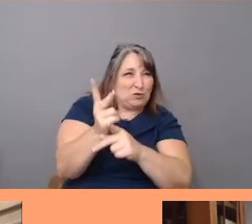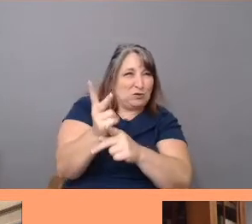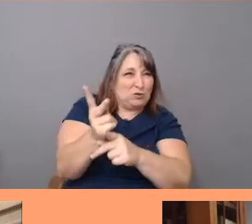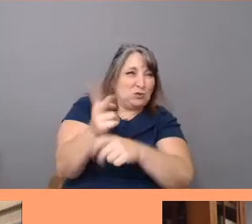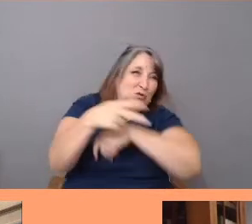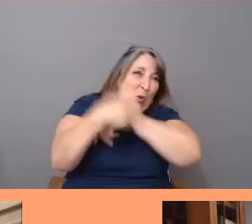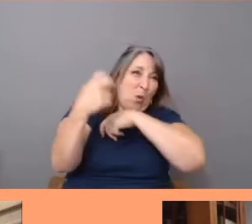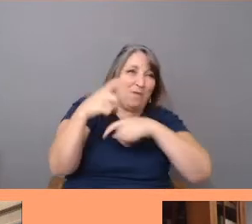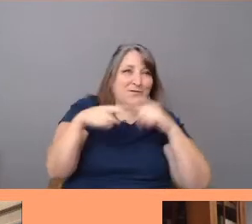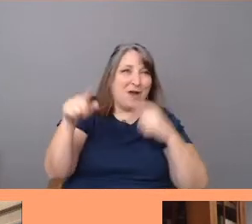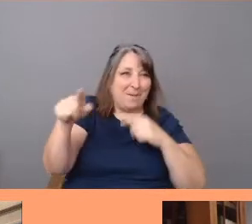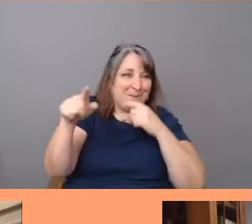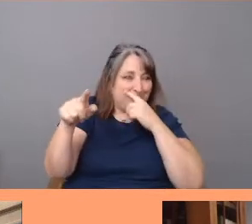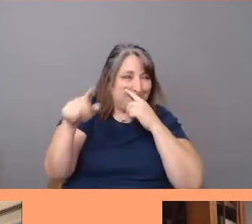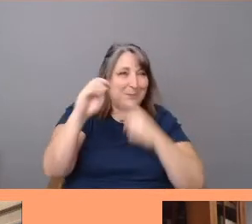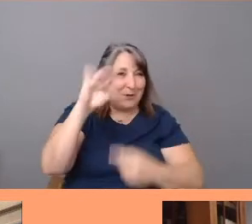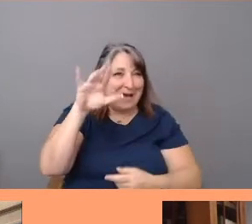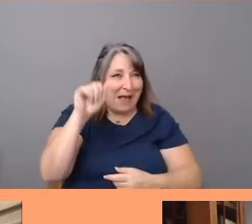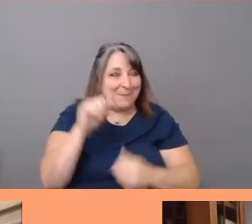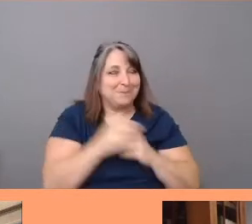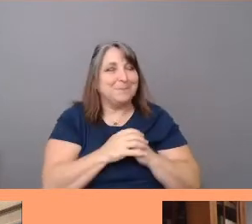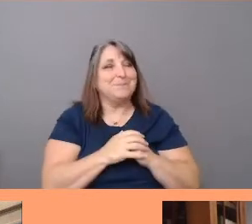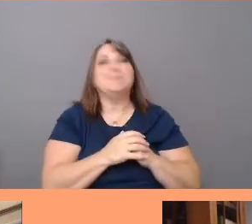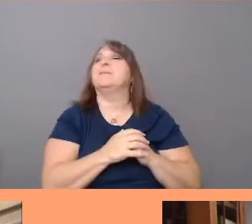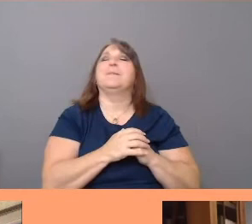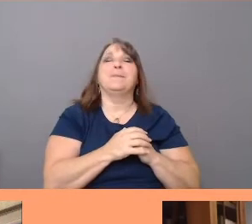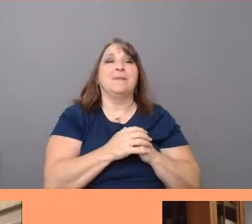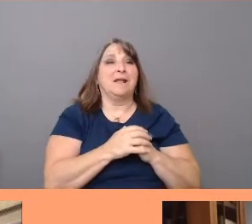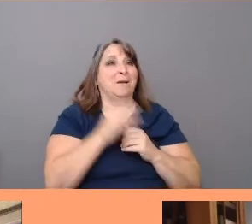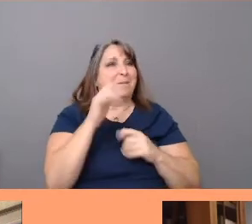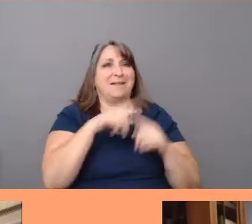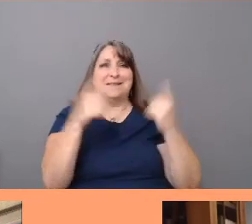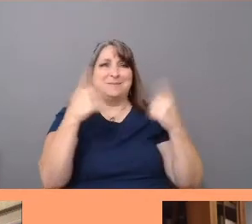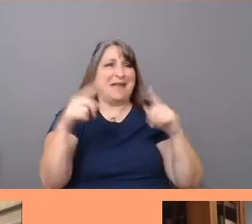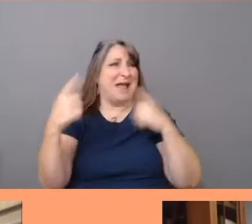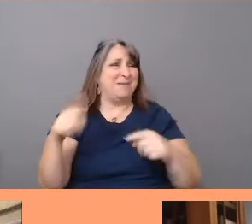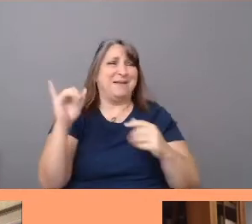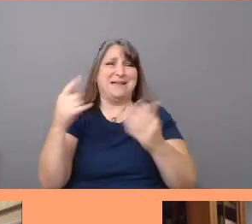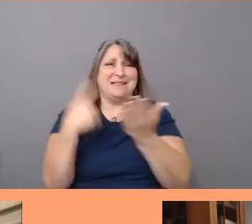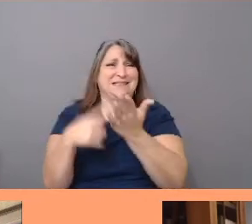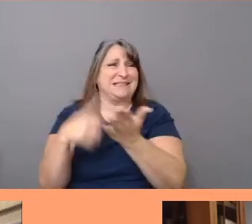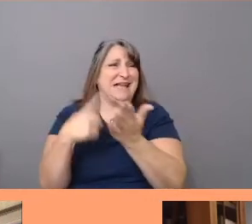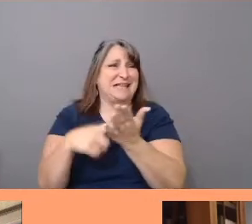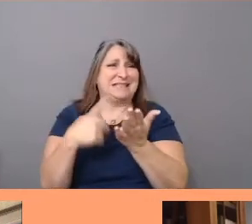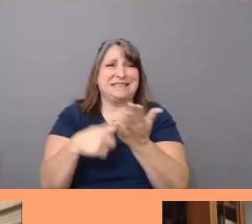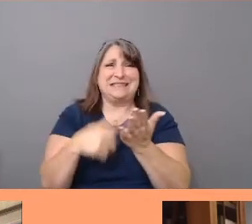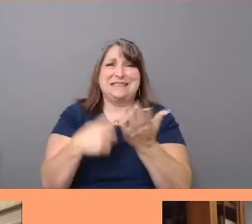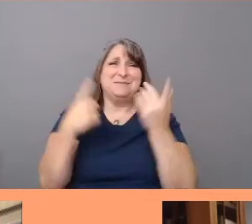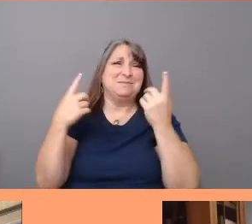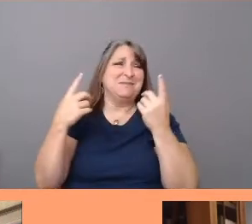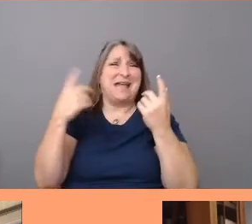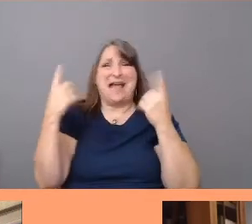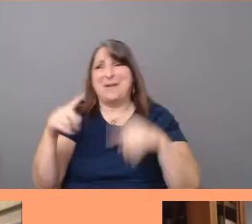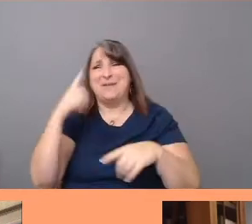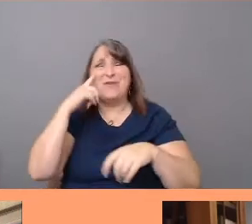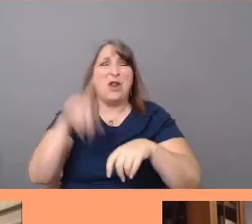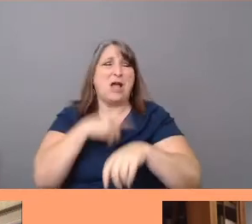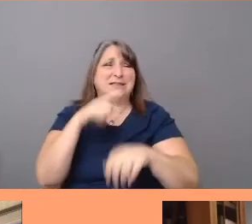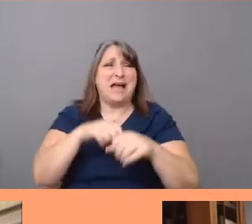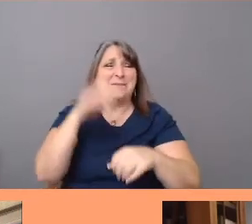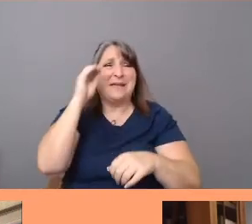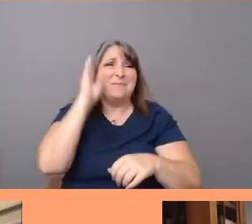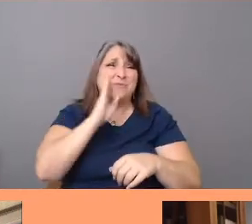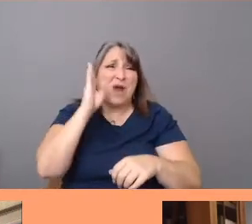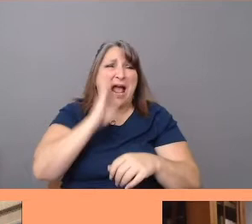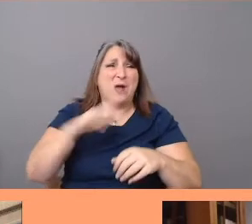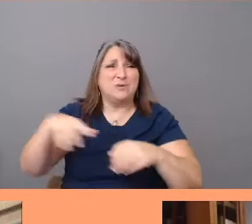So, the folks before us said this has been going on for a long time, these conversations in brown spaces, but for many, this is a